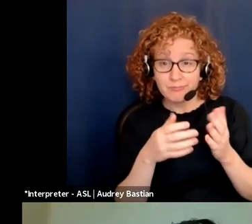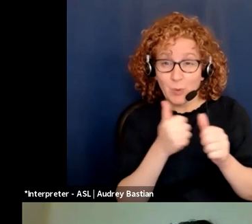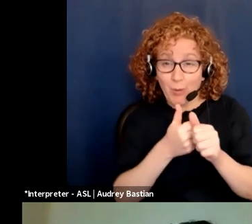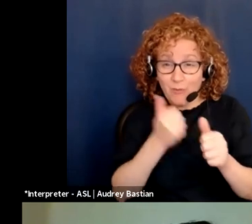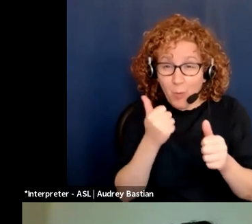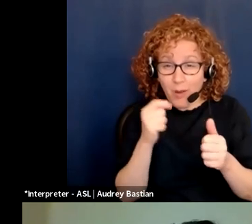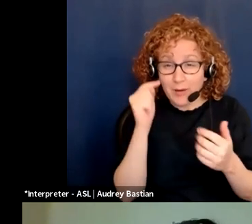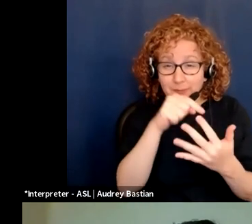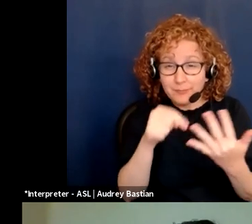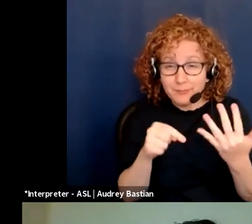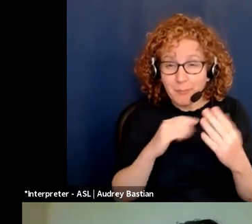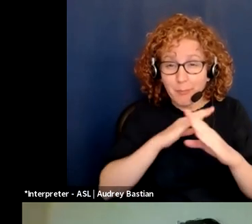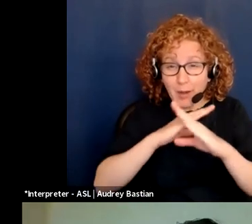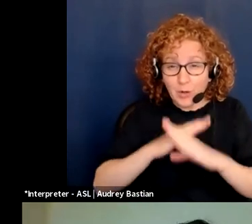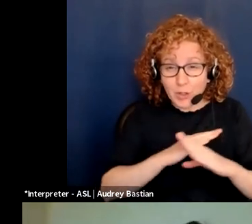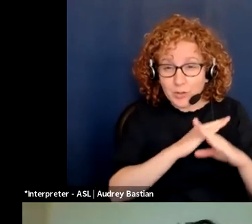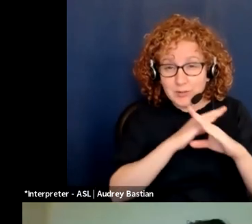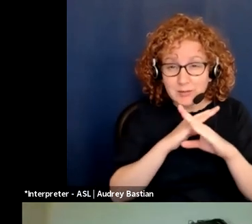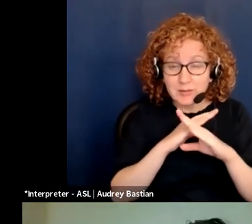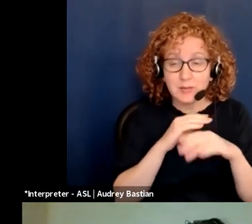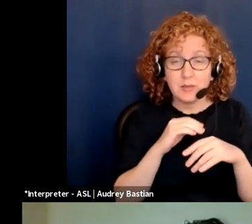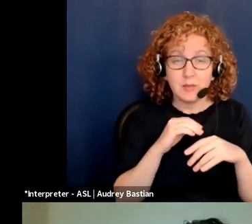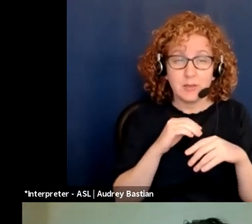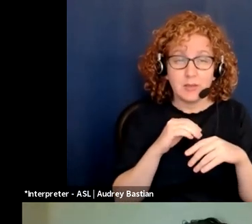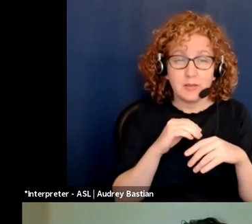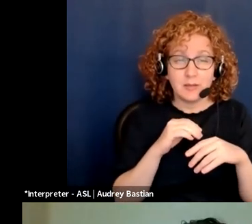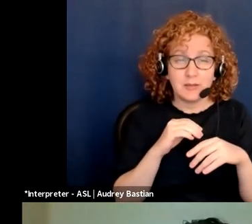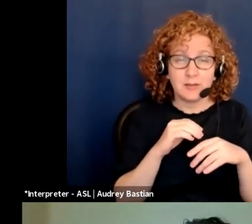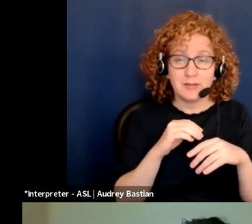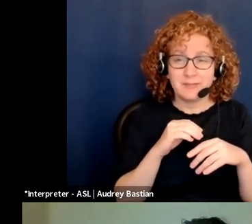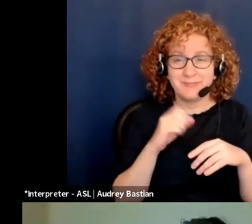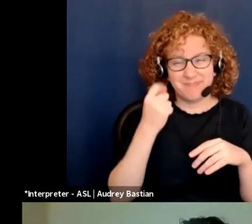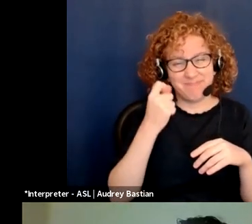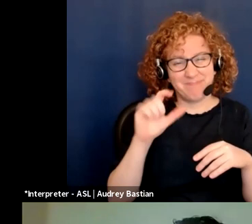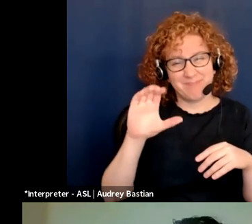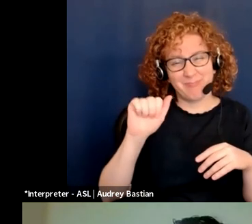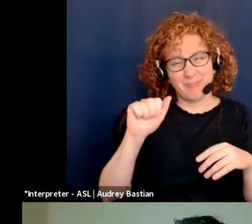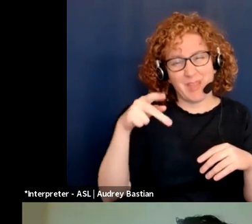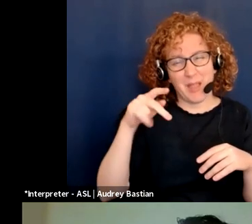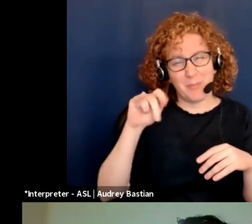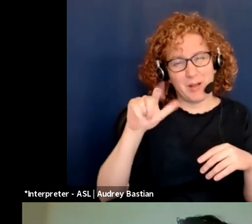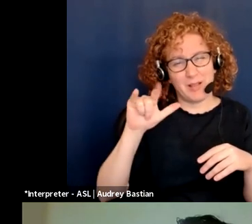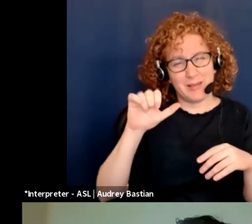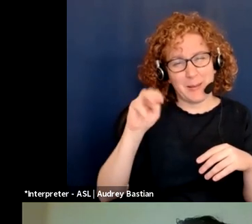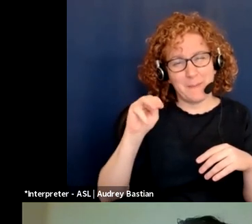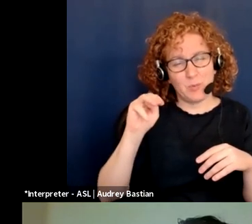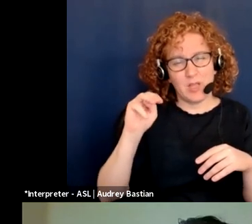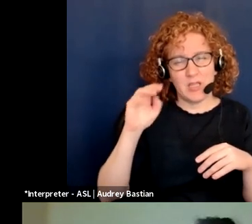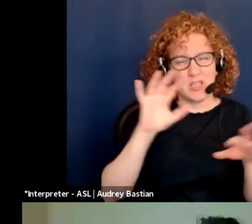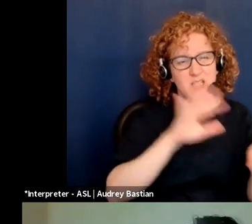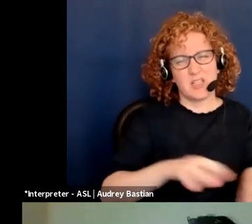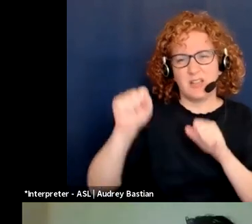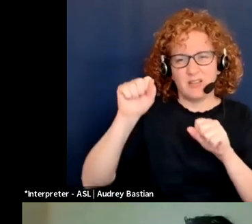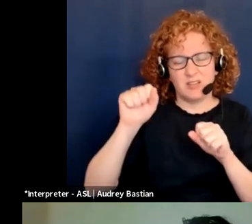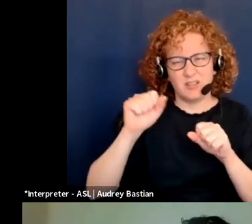avoid some of the barriers that, frankly, capitalism has imposed on the process?